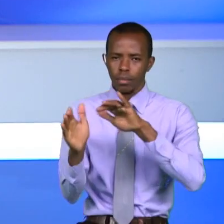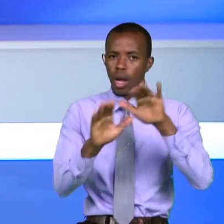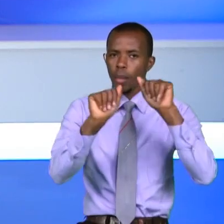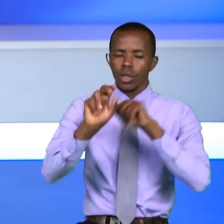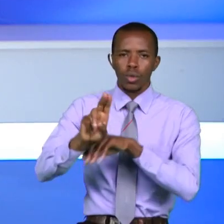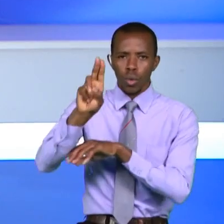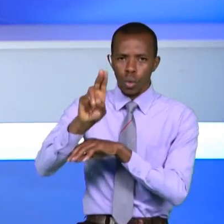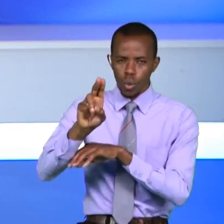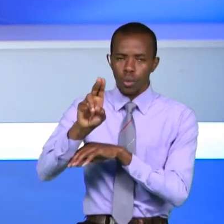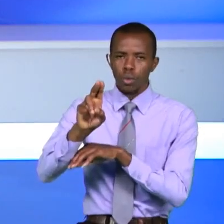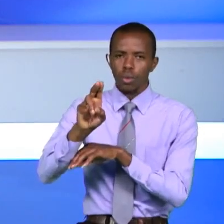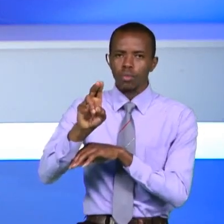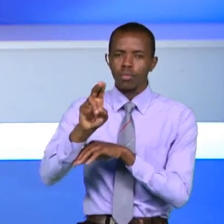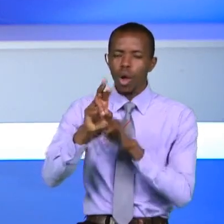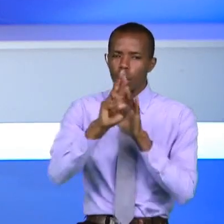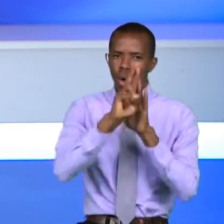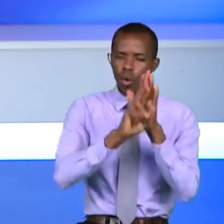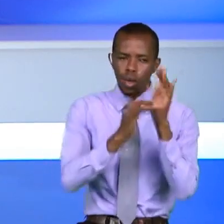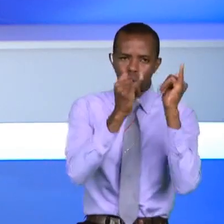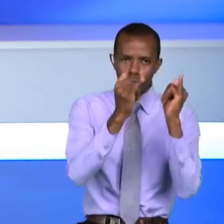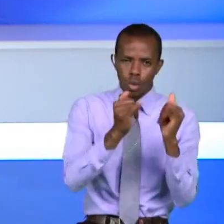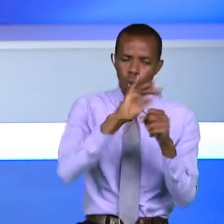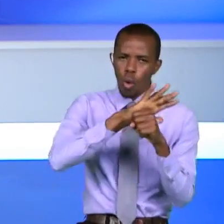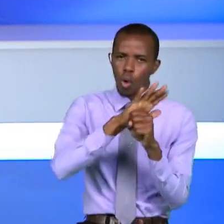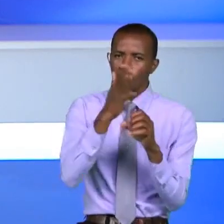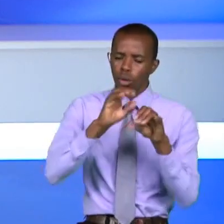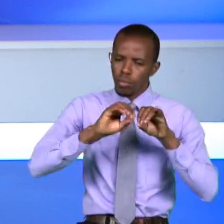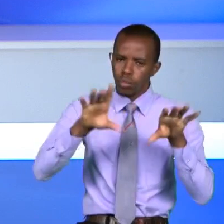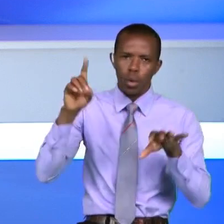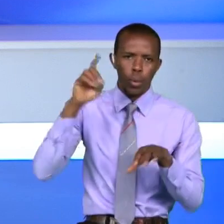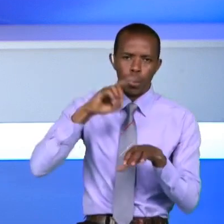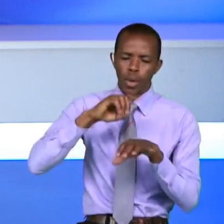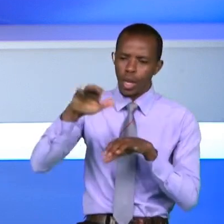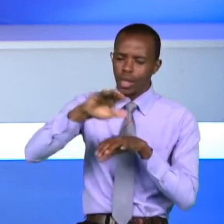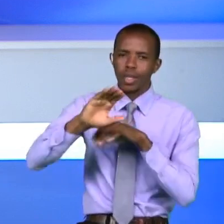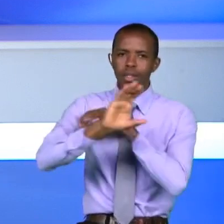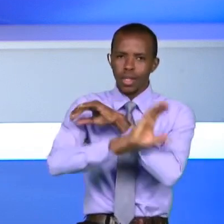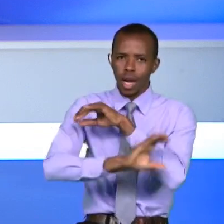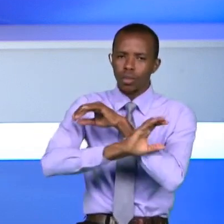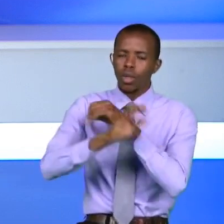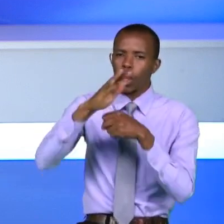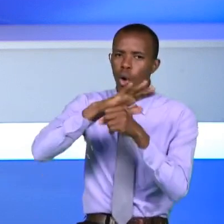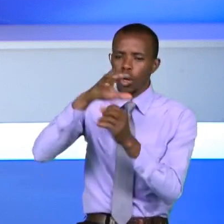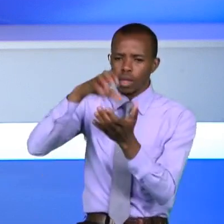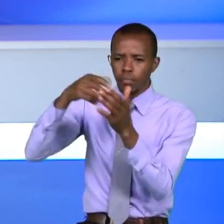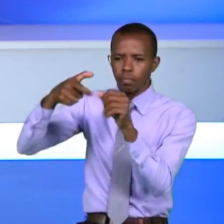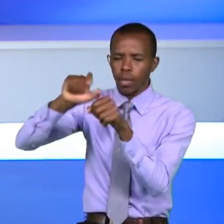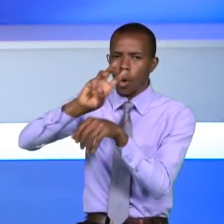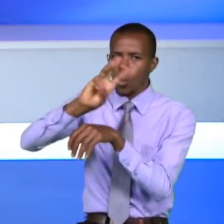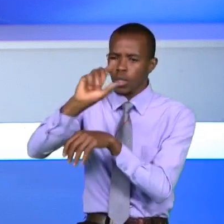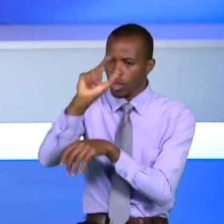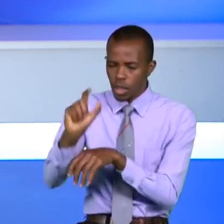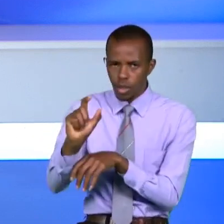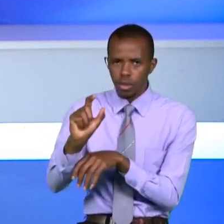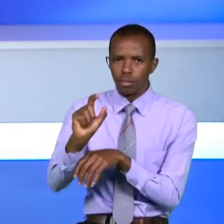President Uhuru Kenyatta has imposed new restrictions in the COVID hotspots and other areas in the country. Following the surge in COVID-19 cases in Western region,